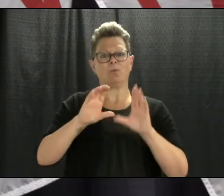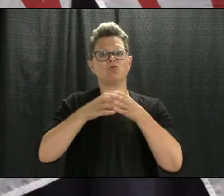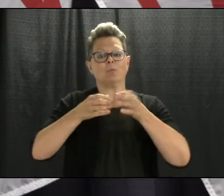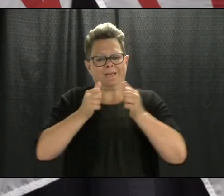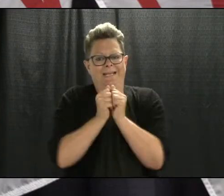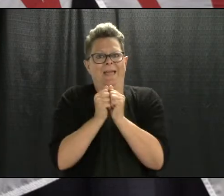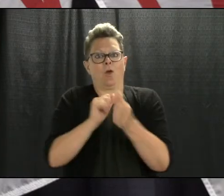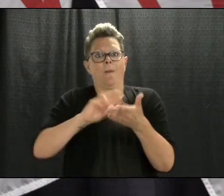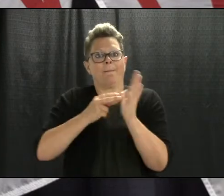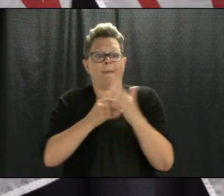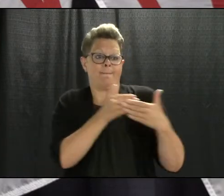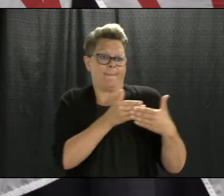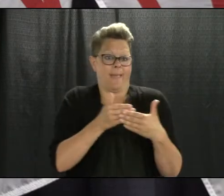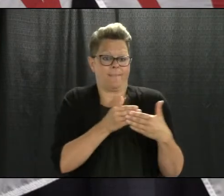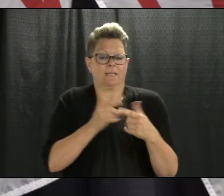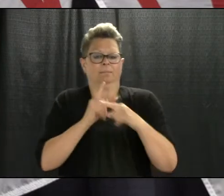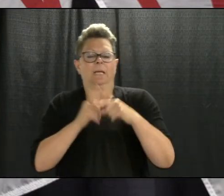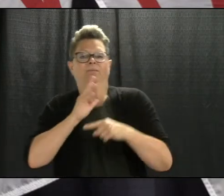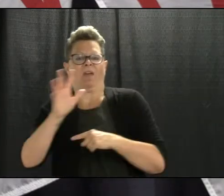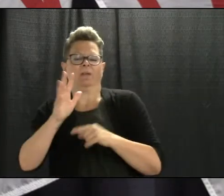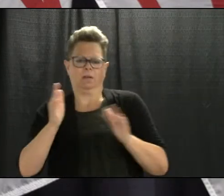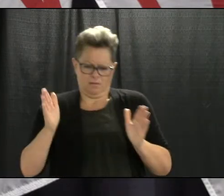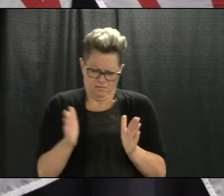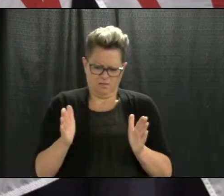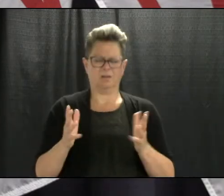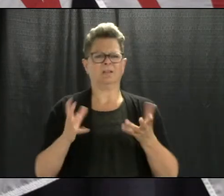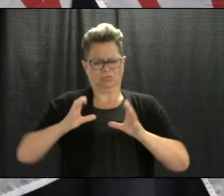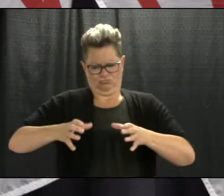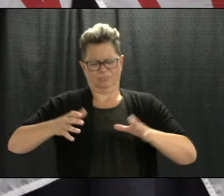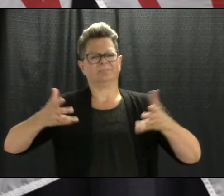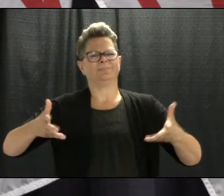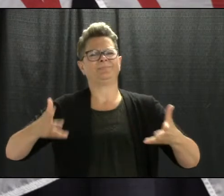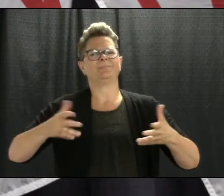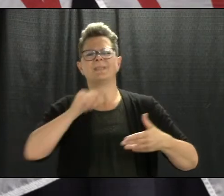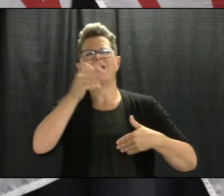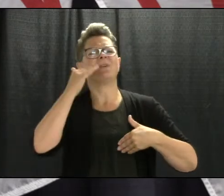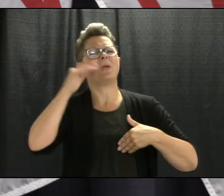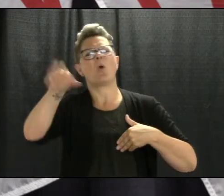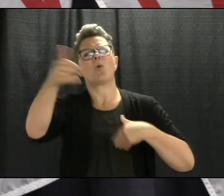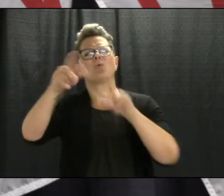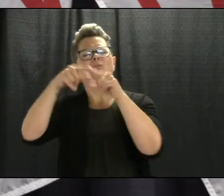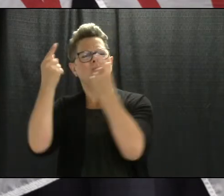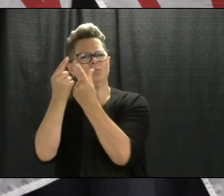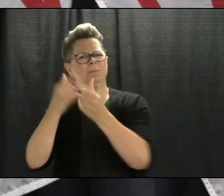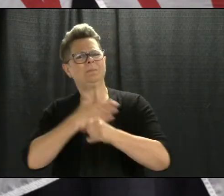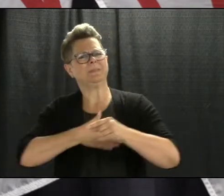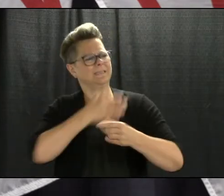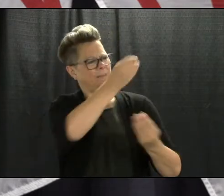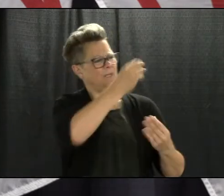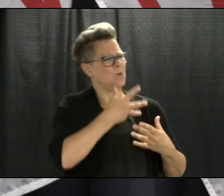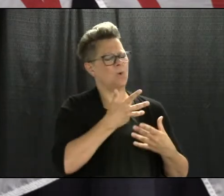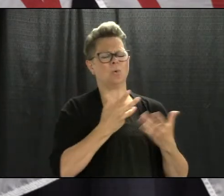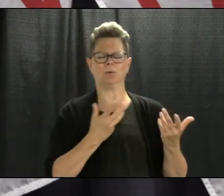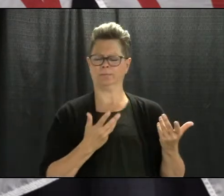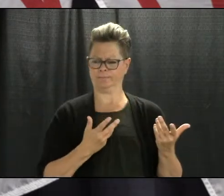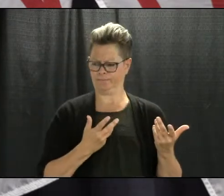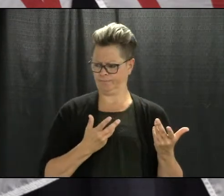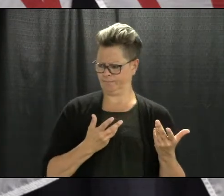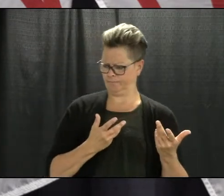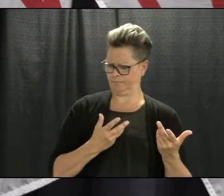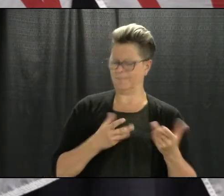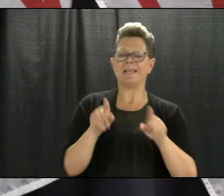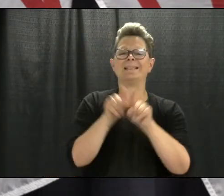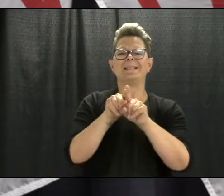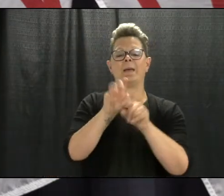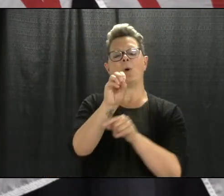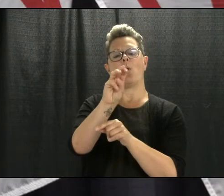separate? And is that a very, like, is that low? I'm not familiar with the other groups, so maybe a comparison to... Yeah, it's quite similar to